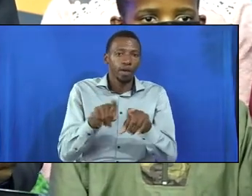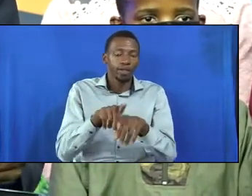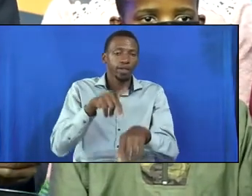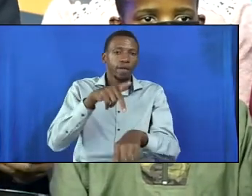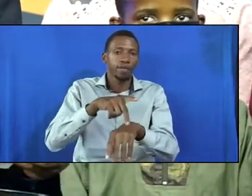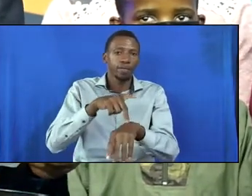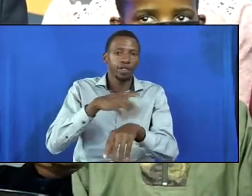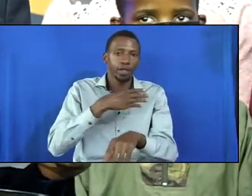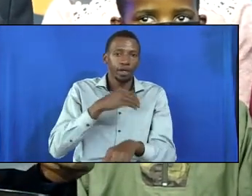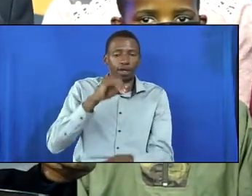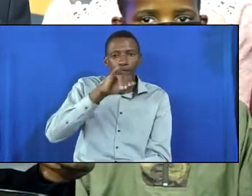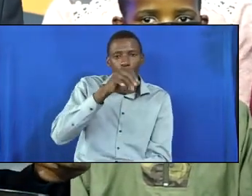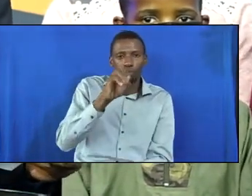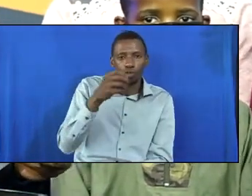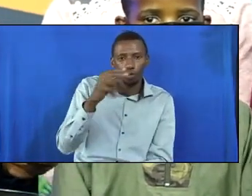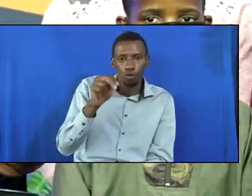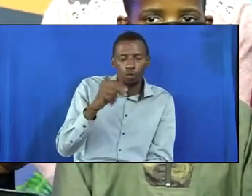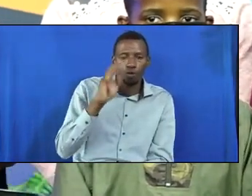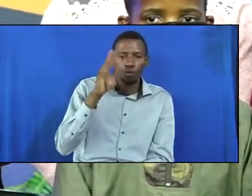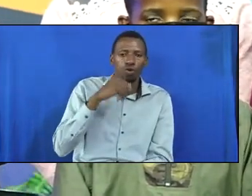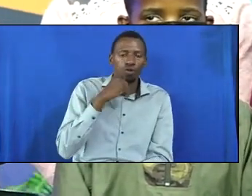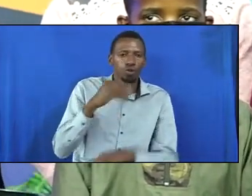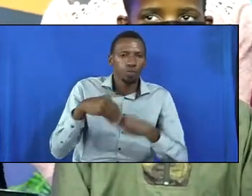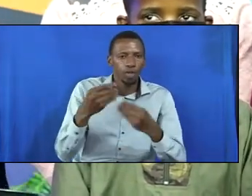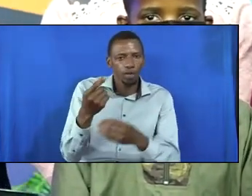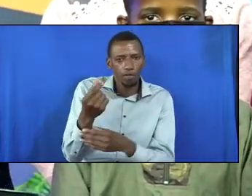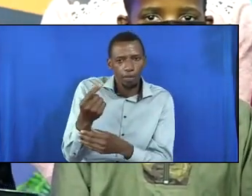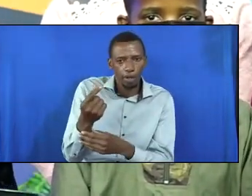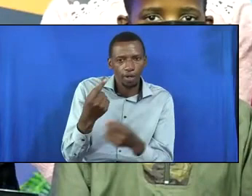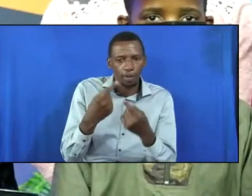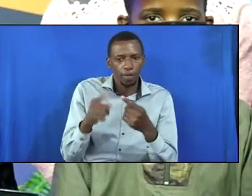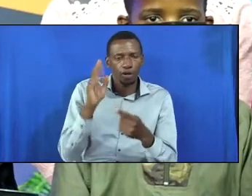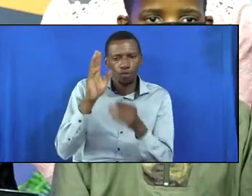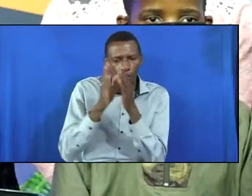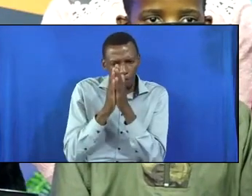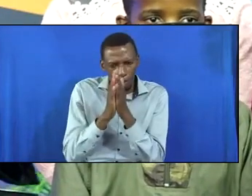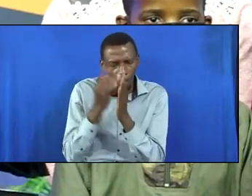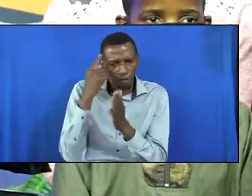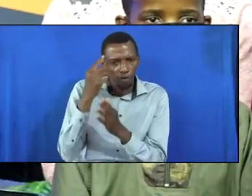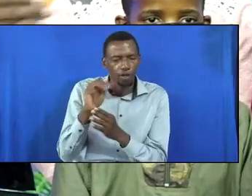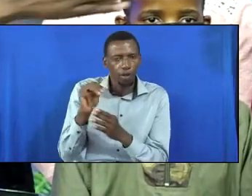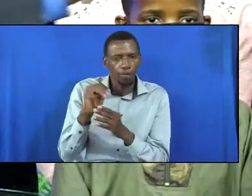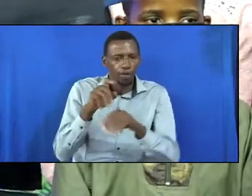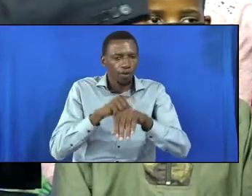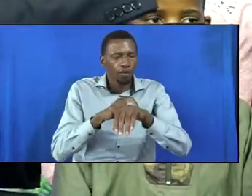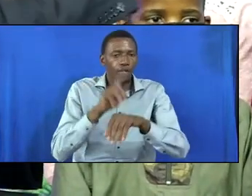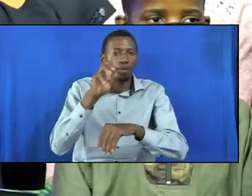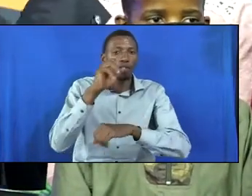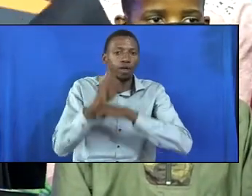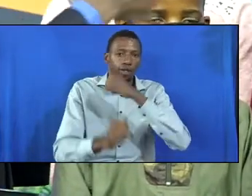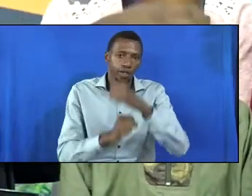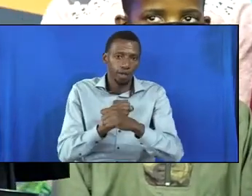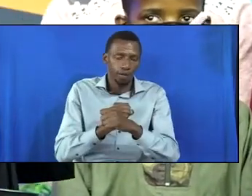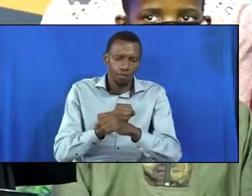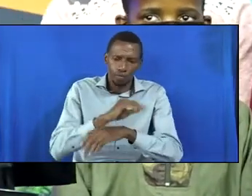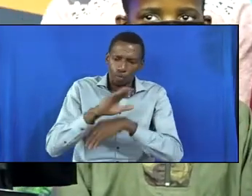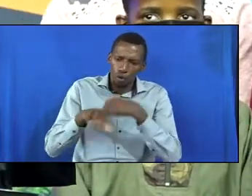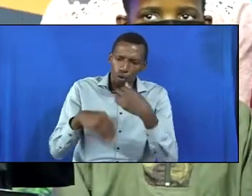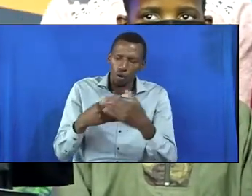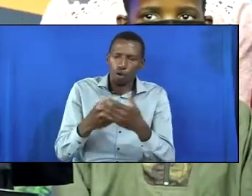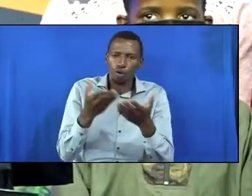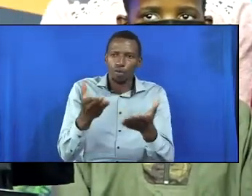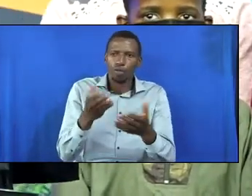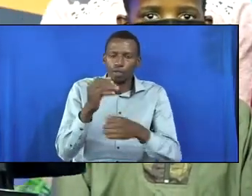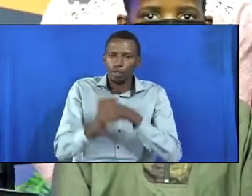money, but I'll pray for them for a period of at least 1 year. And all this year, I'll want their